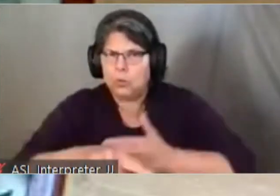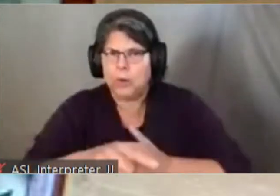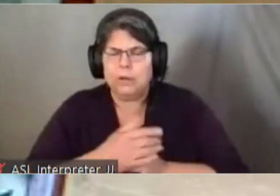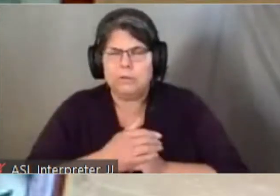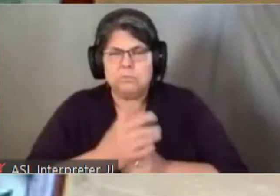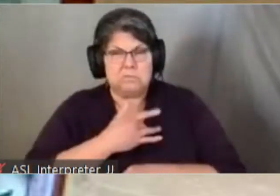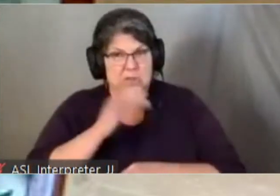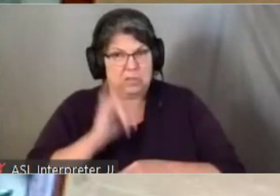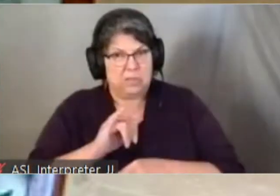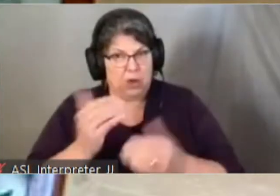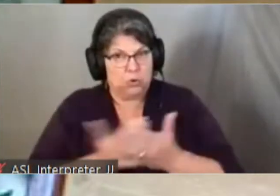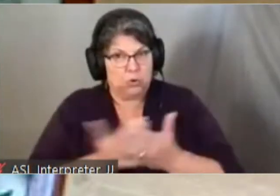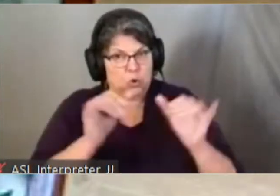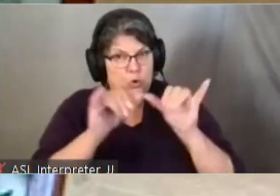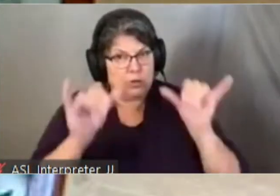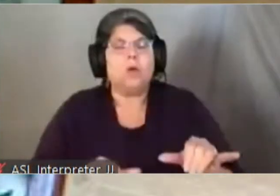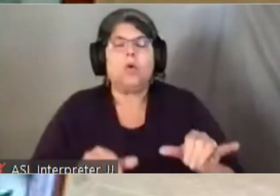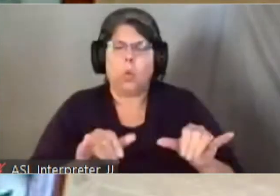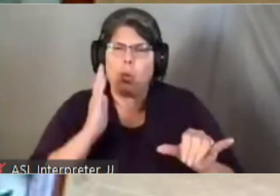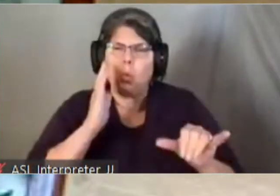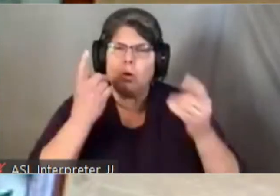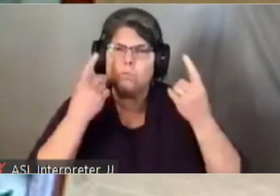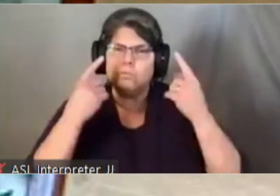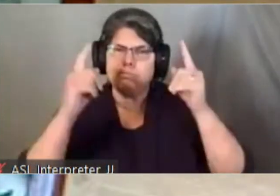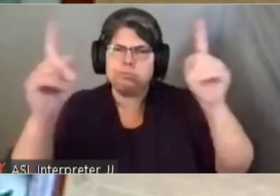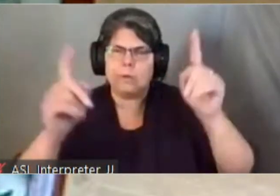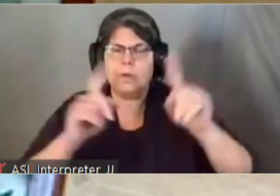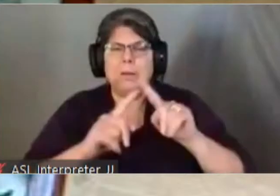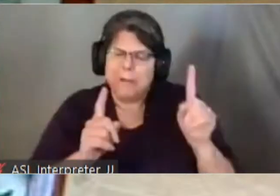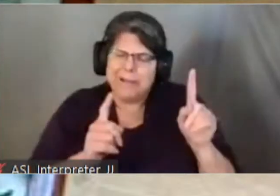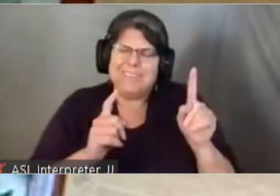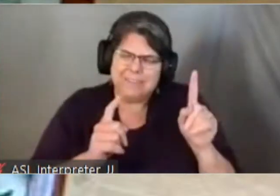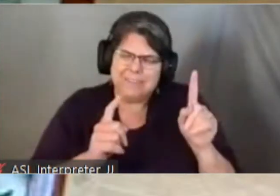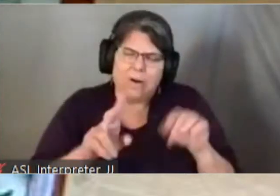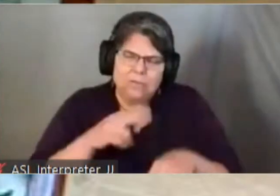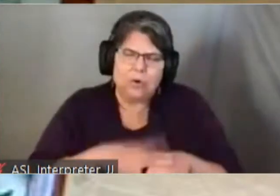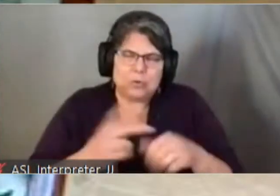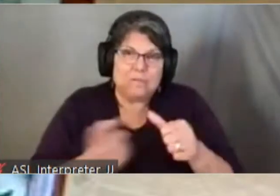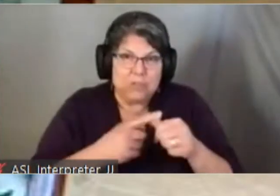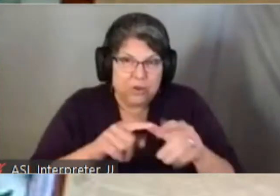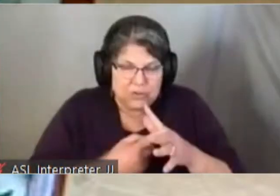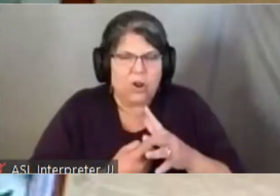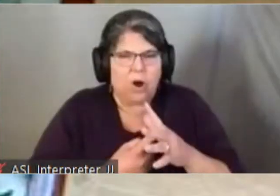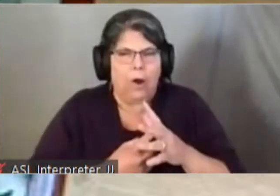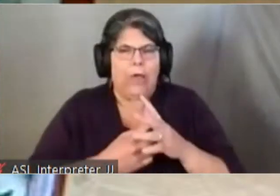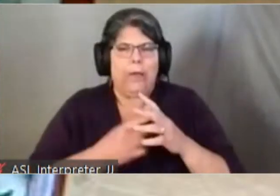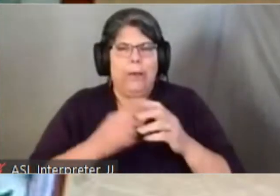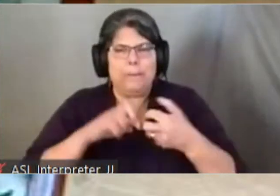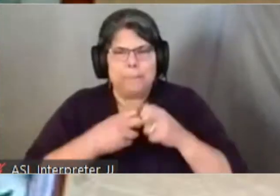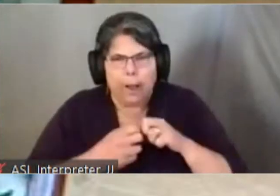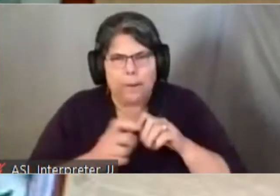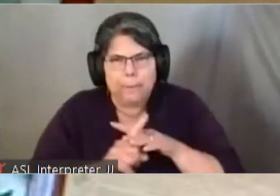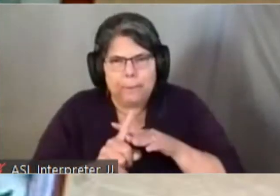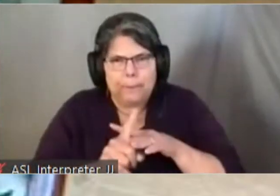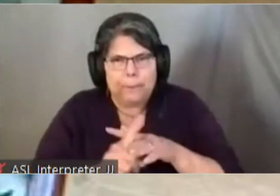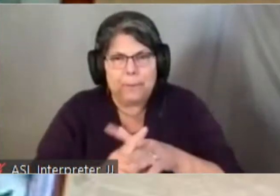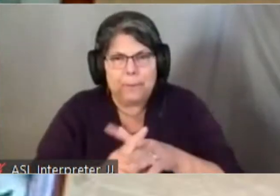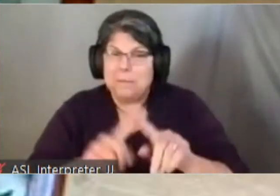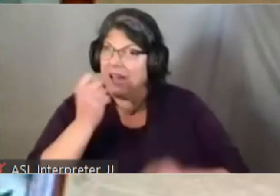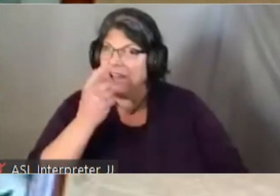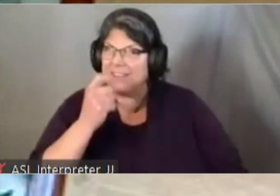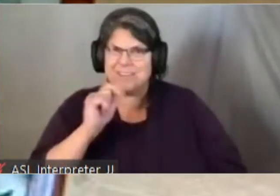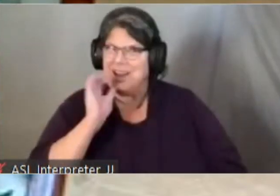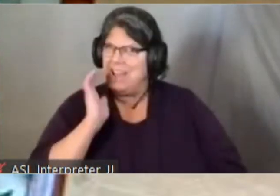will ultimately be effective, though there certainly will be some bugs in it when it starts. Given that it is not a local system, it's